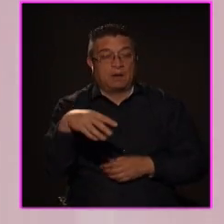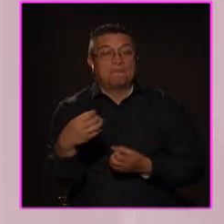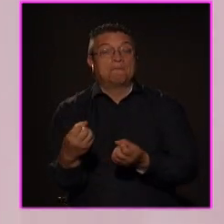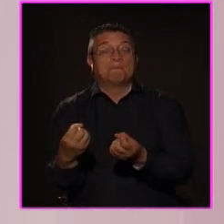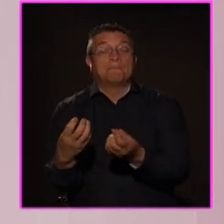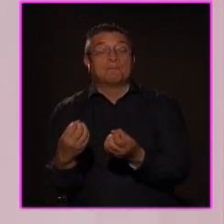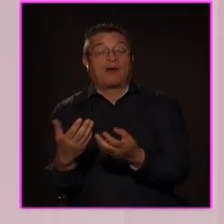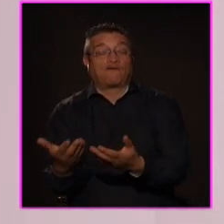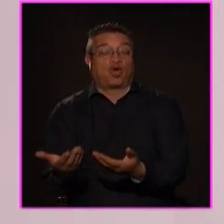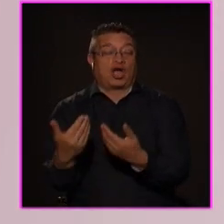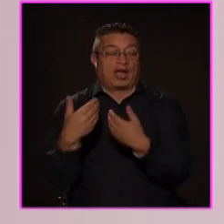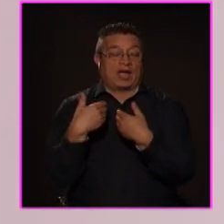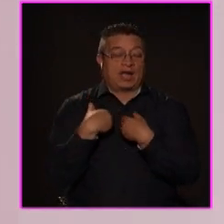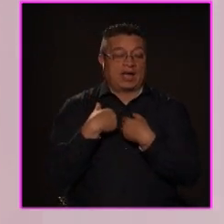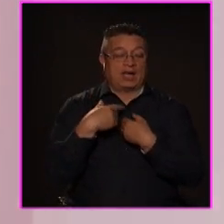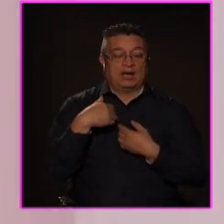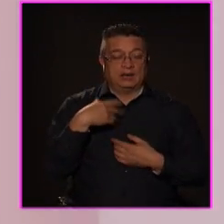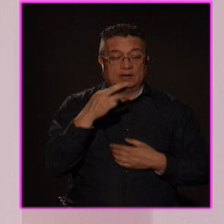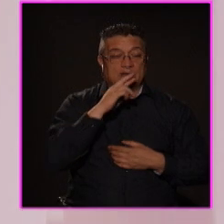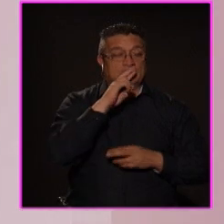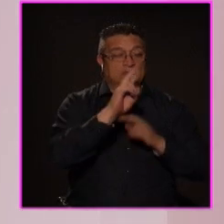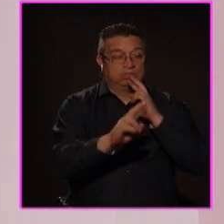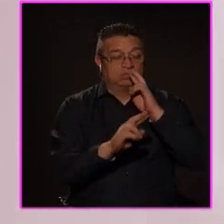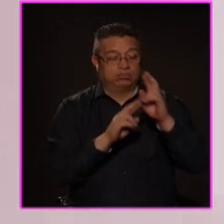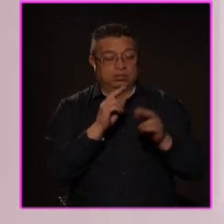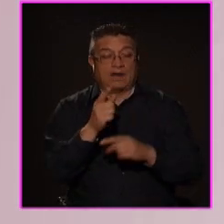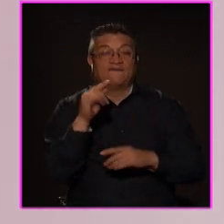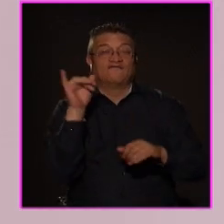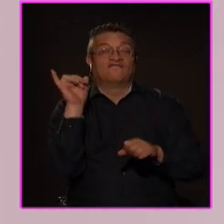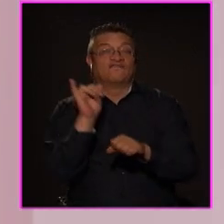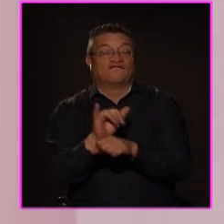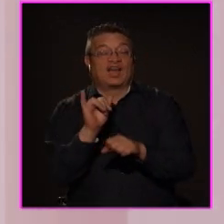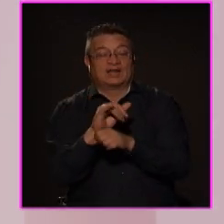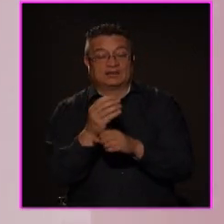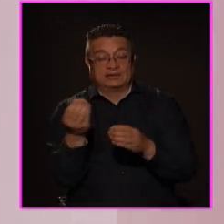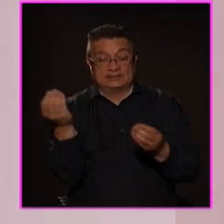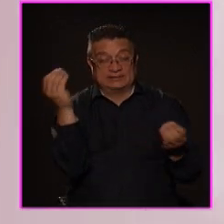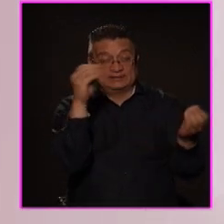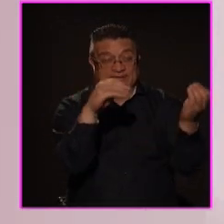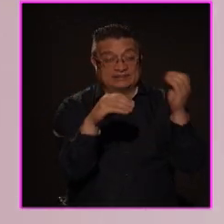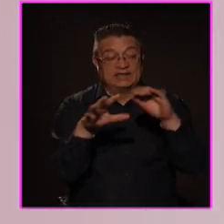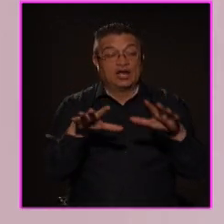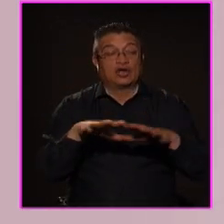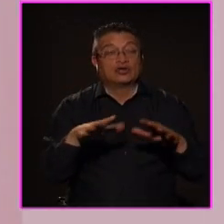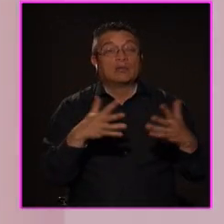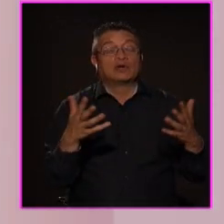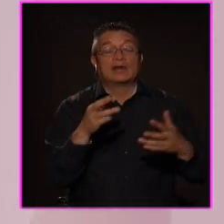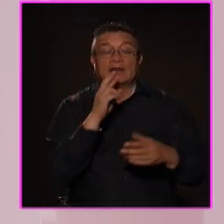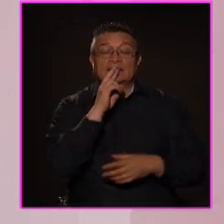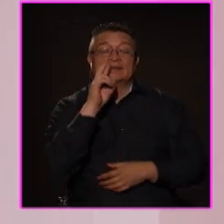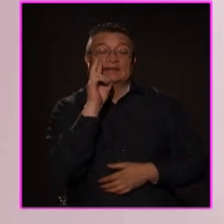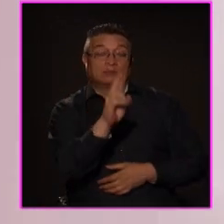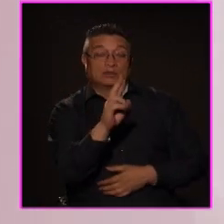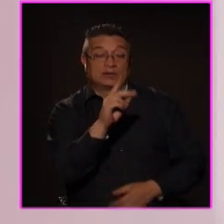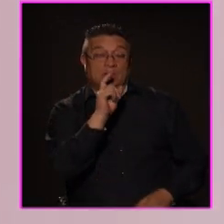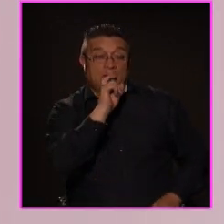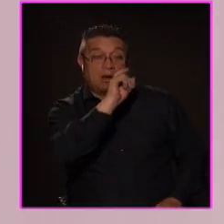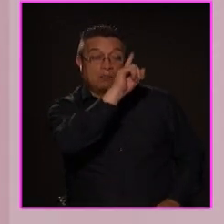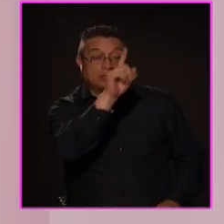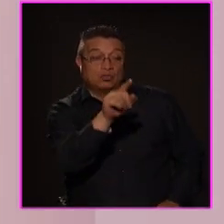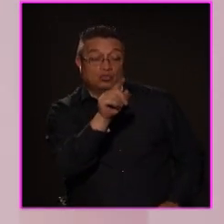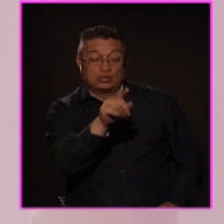right answers. They make things up because the answer to our question was not seen often enough in